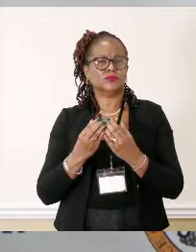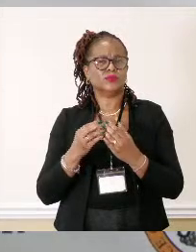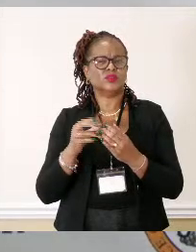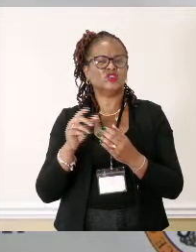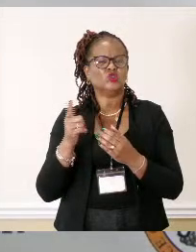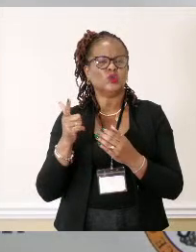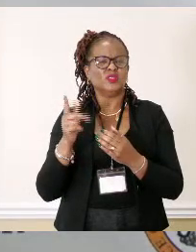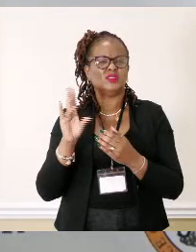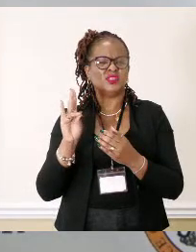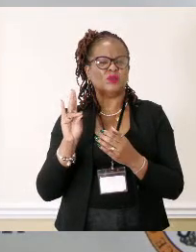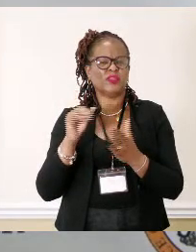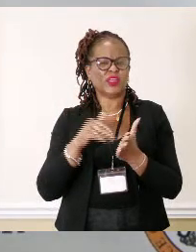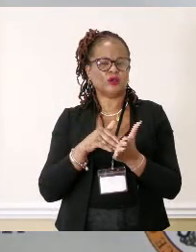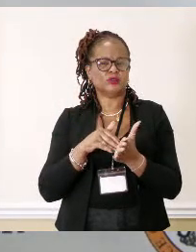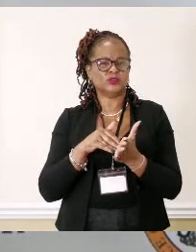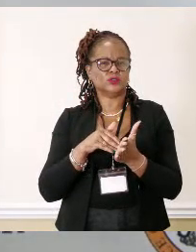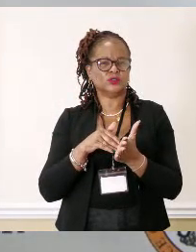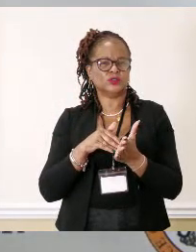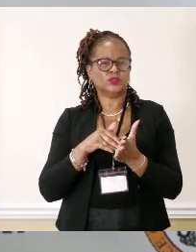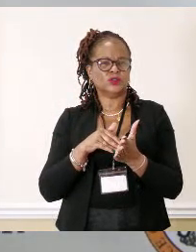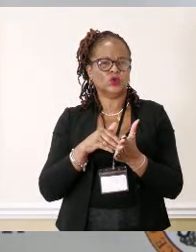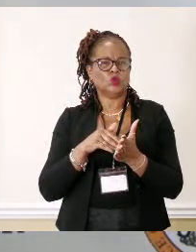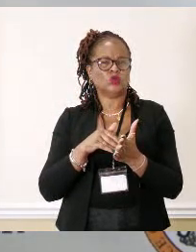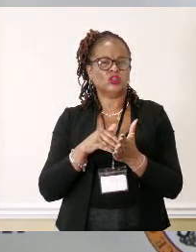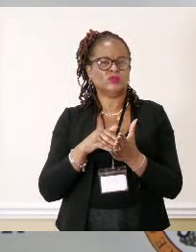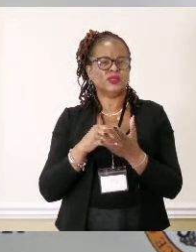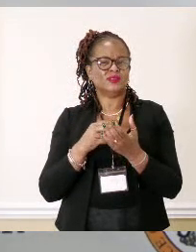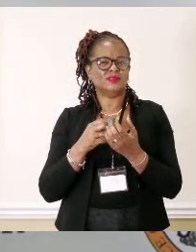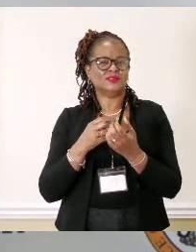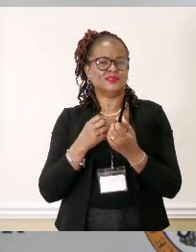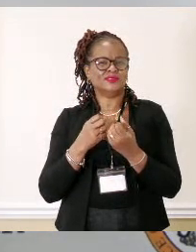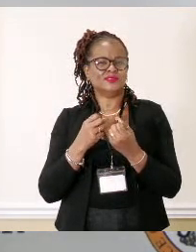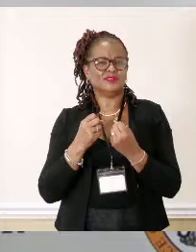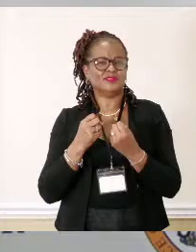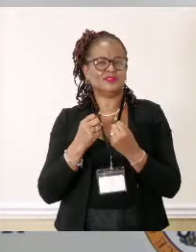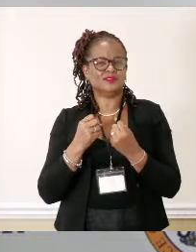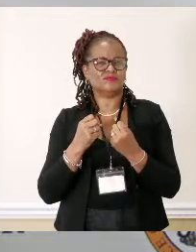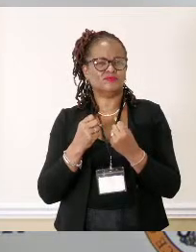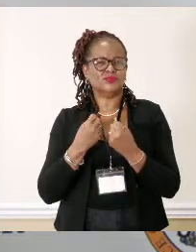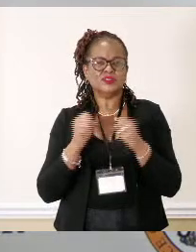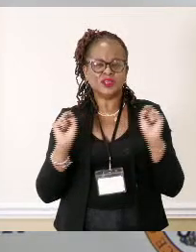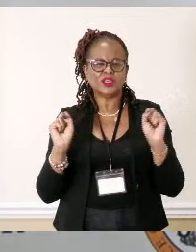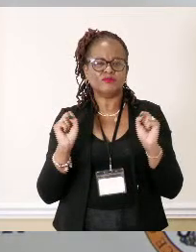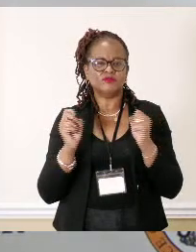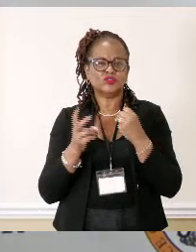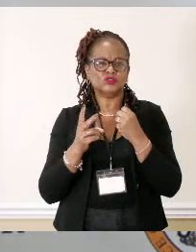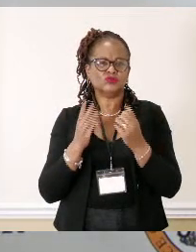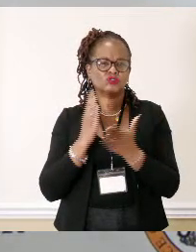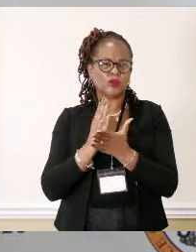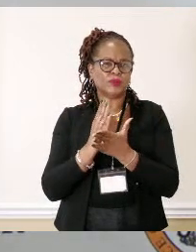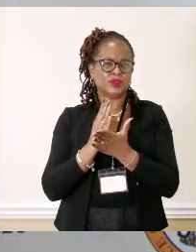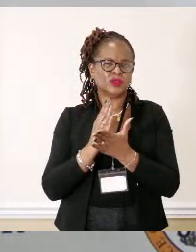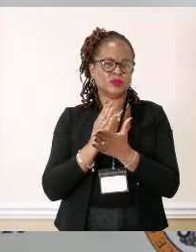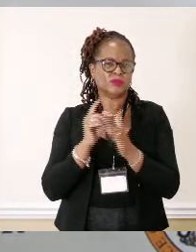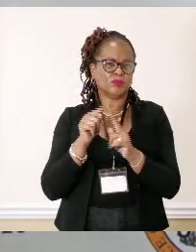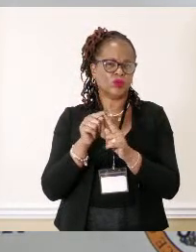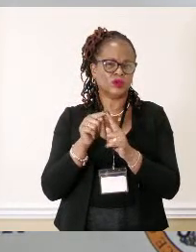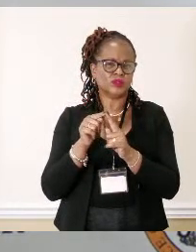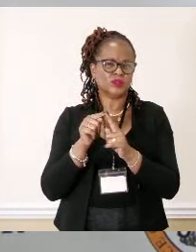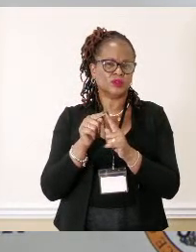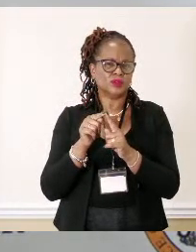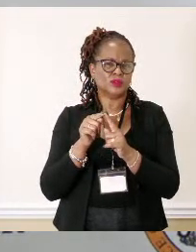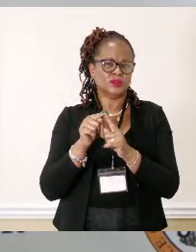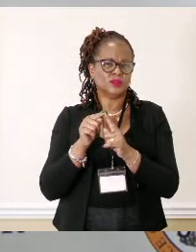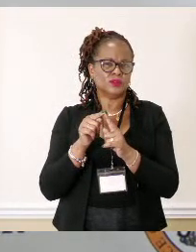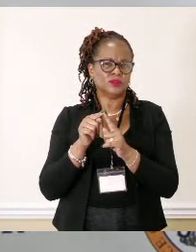27,000 or so. But what would be the safe stopping point to stop vaccinations locally if we're going to reserve that second dose for recipients of the